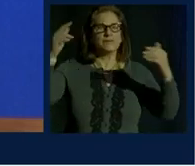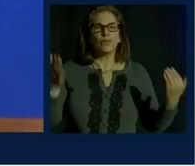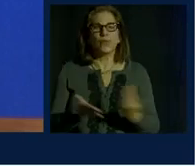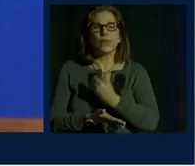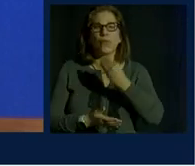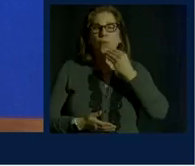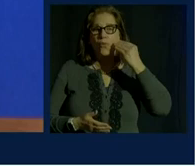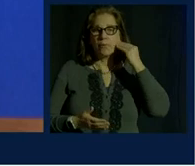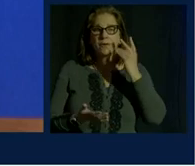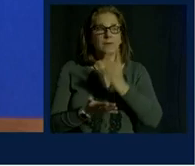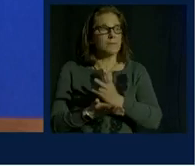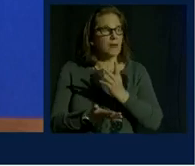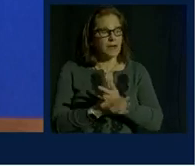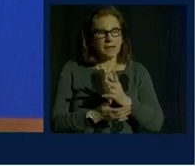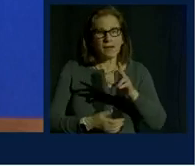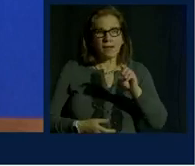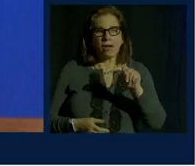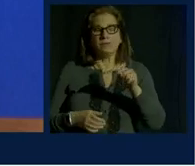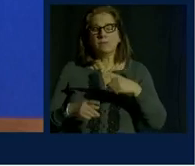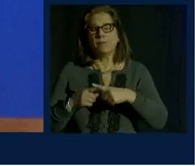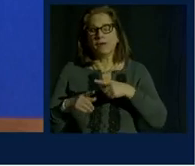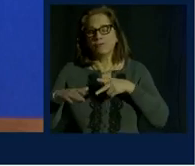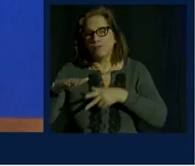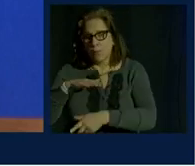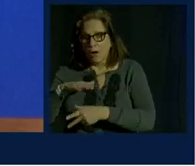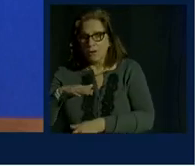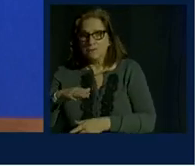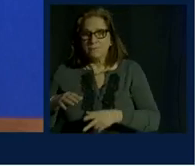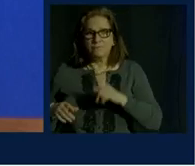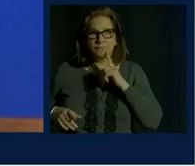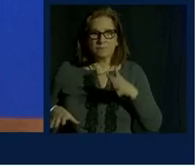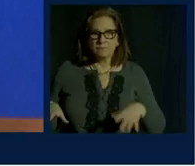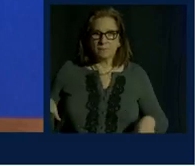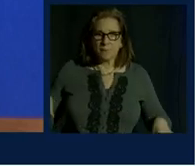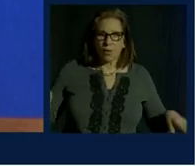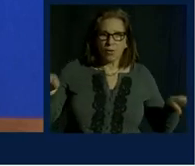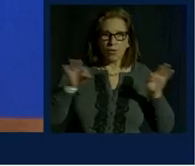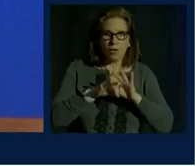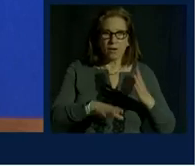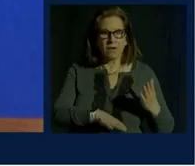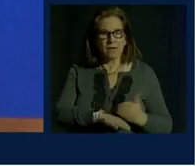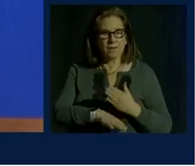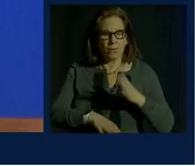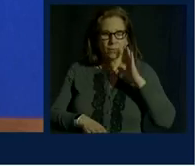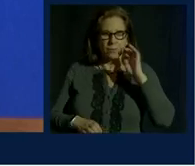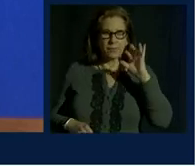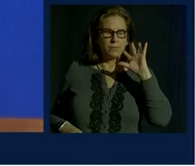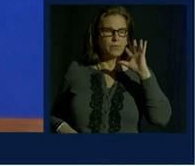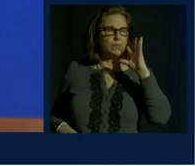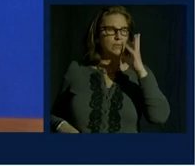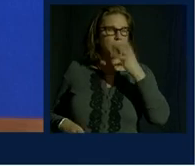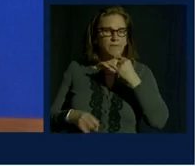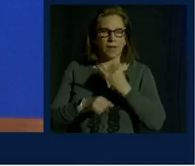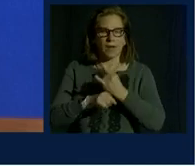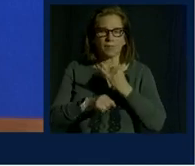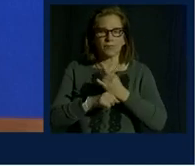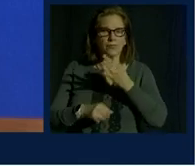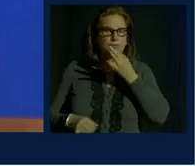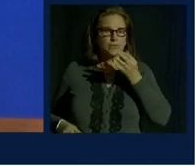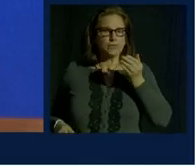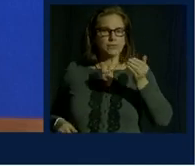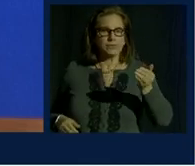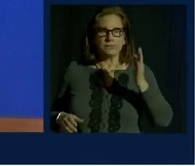Two very important milestones in our journey to revitalize the beautiful campus into a place